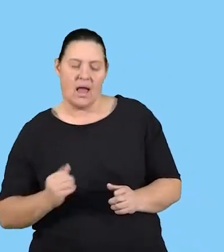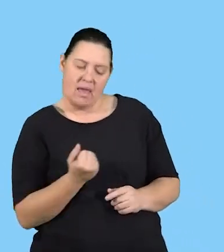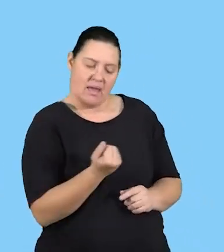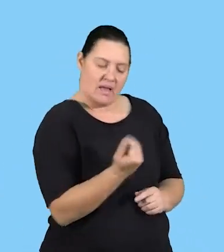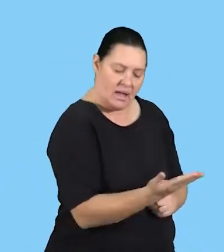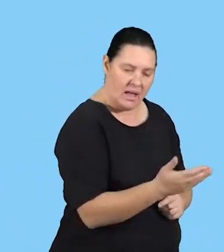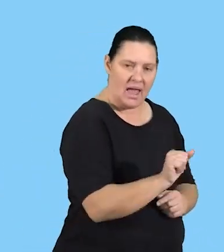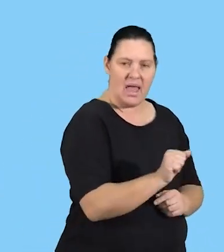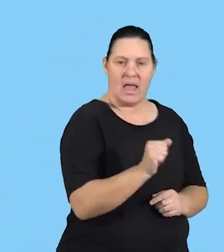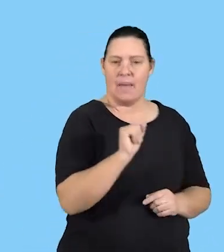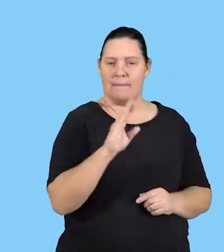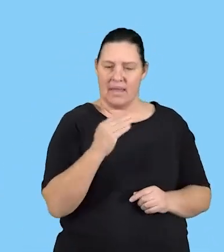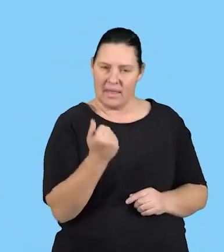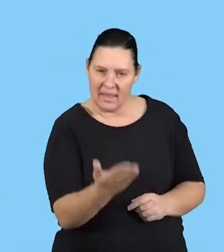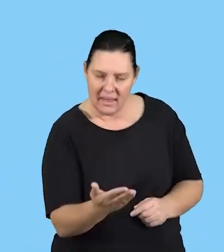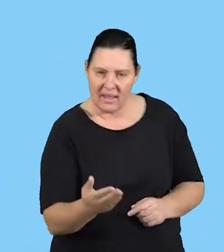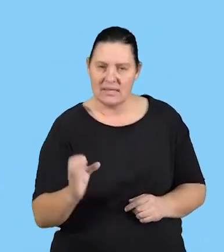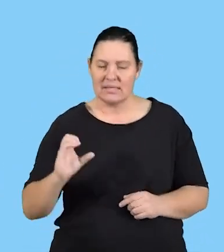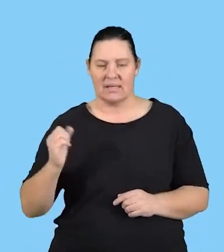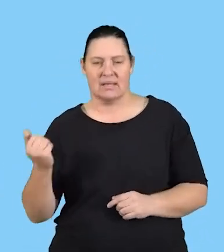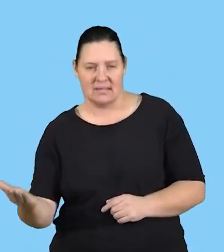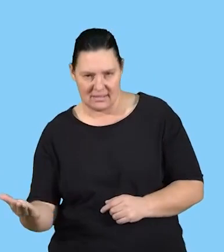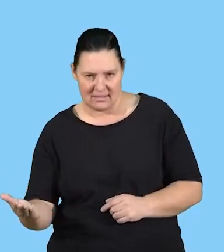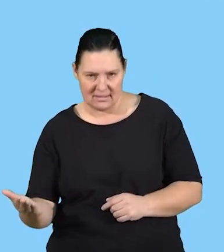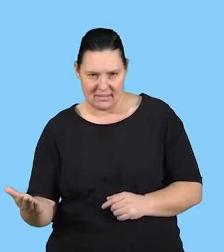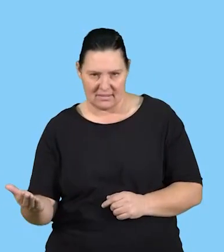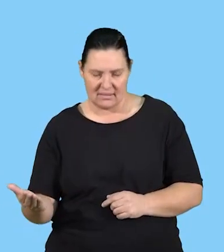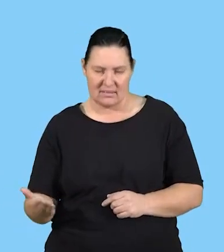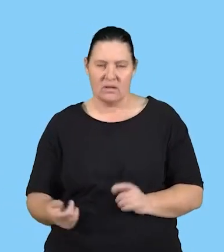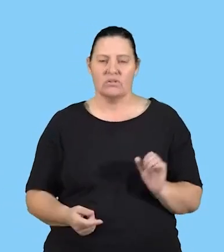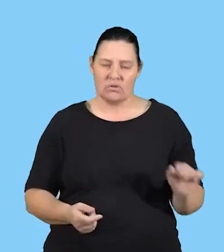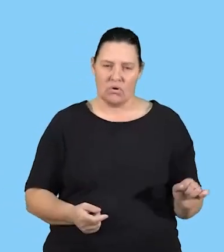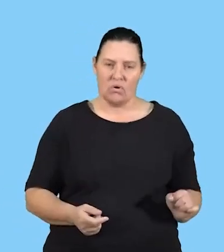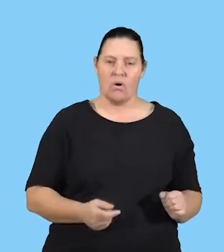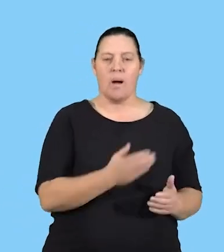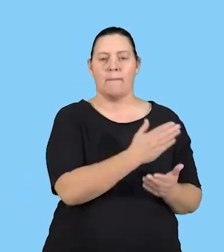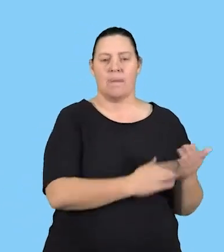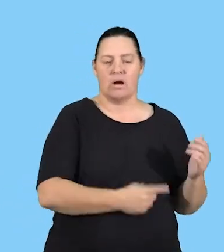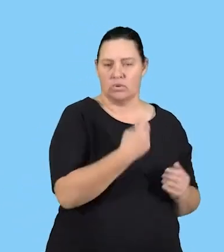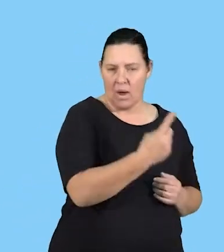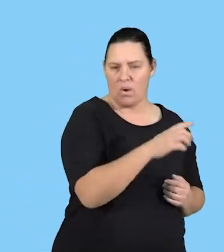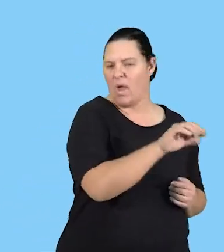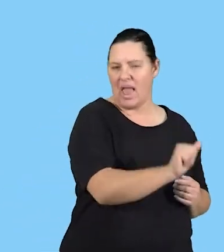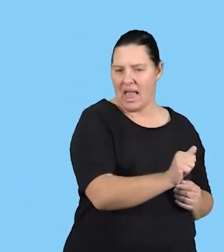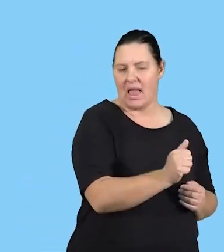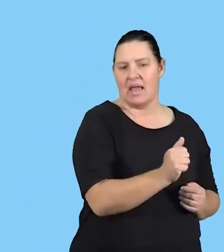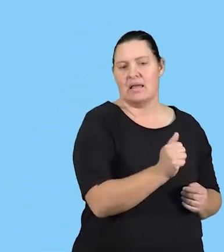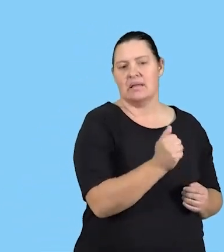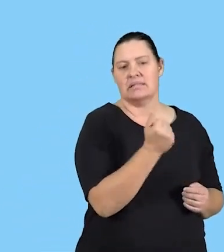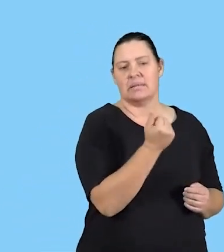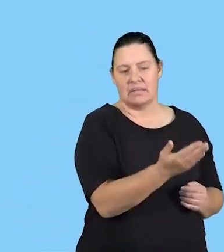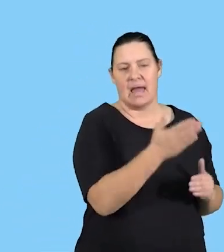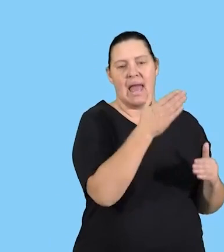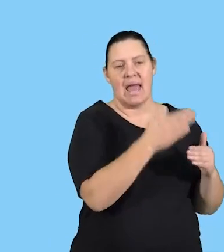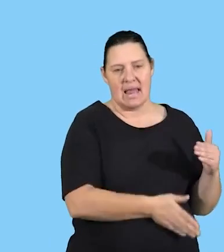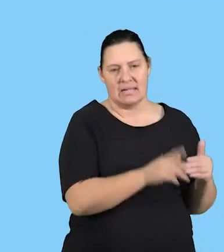times, whereby they will submit section A or part 1 of the project by the